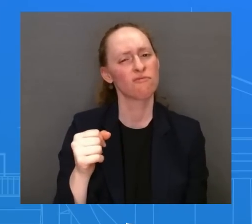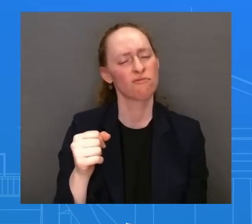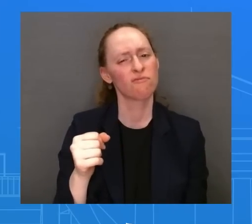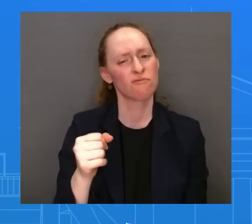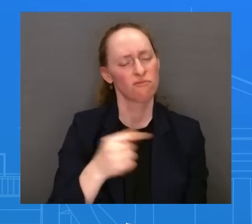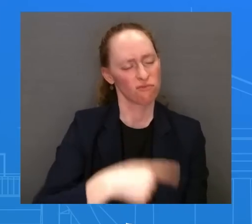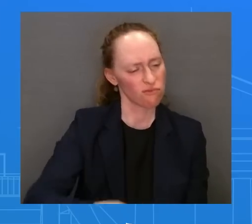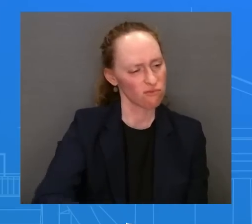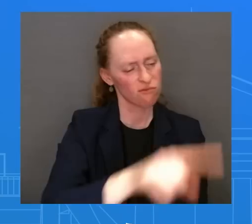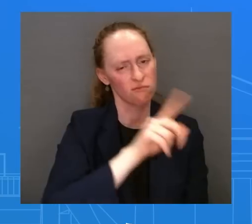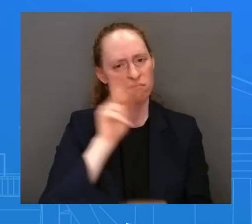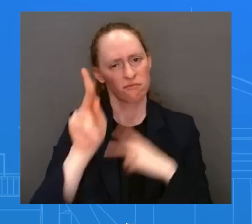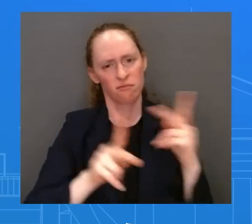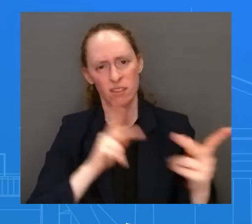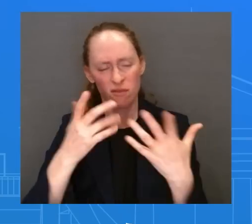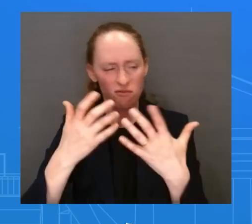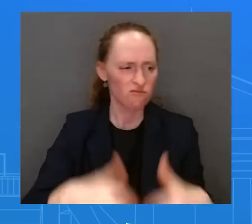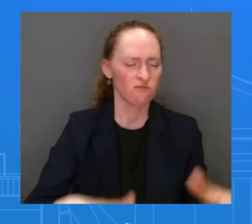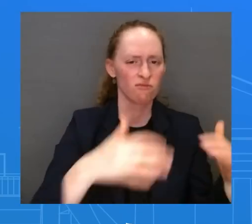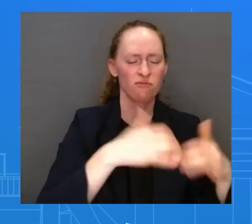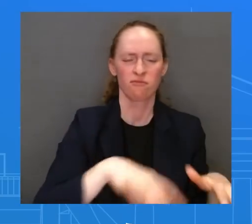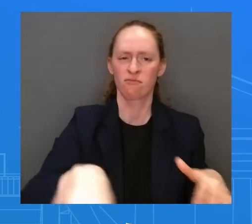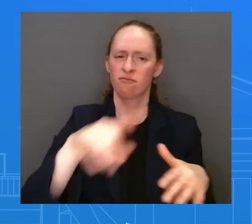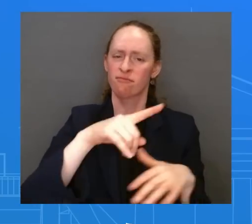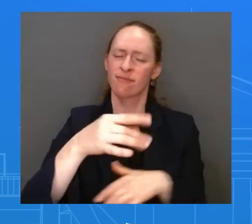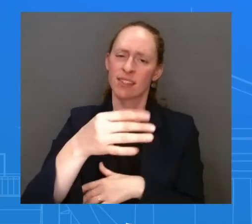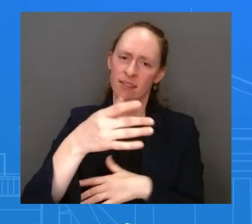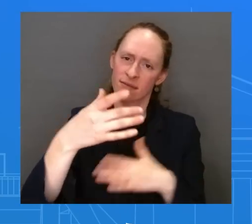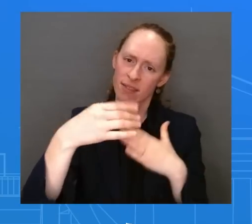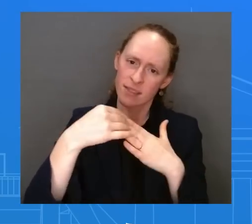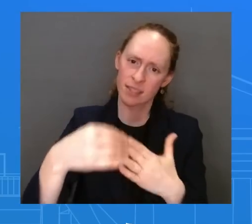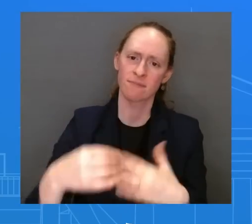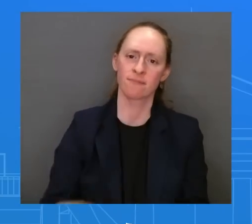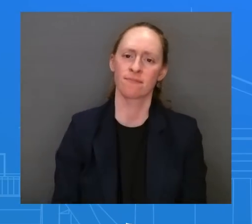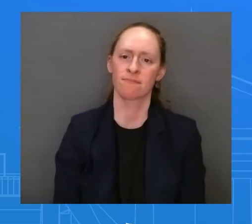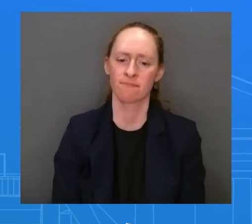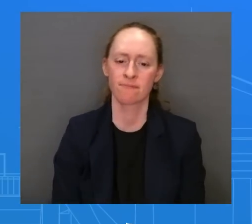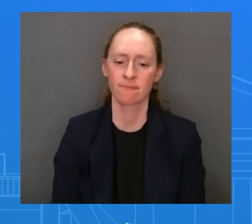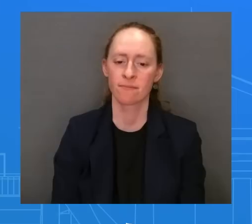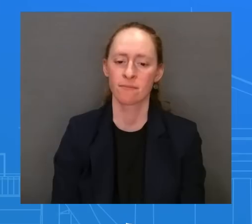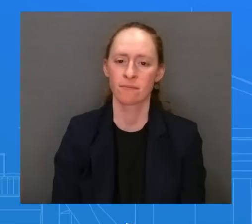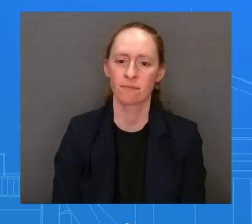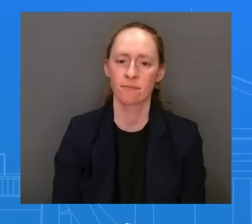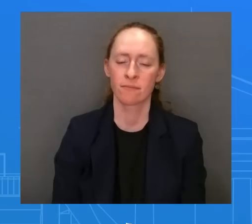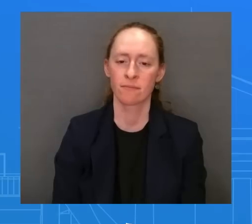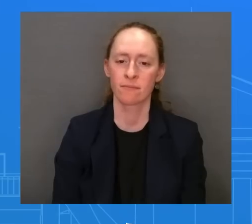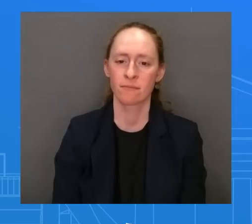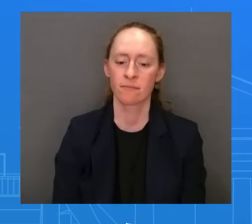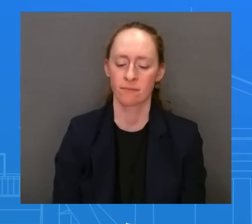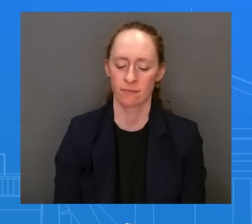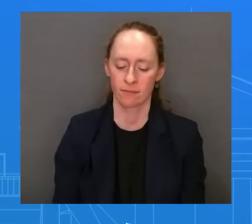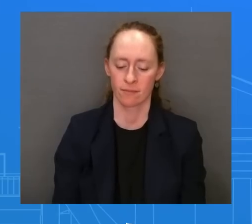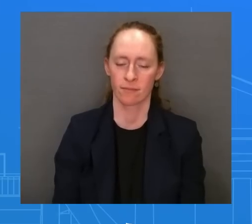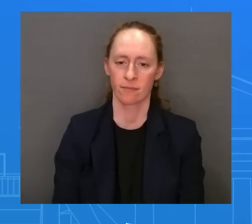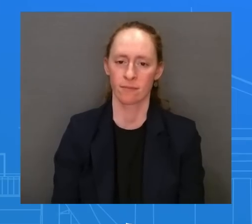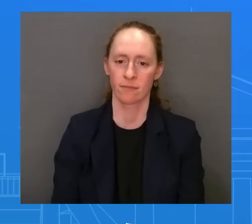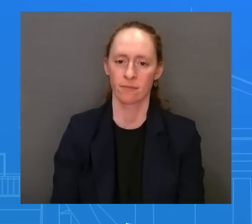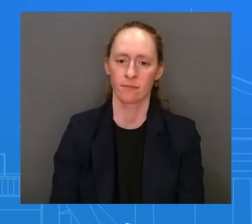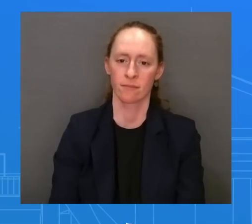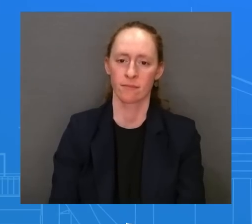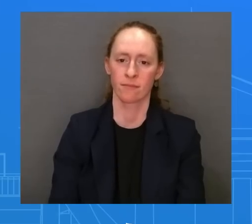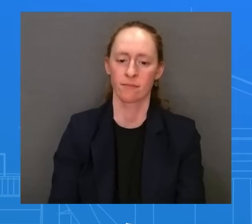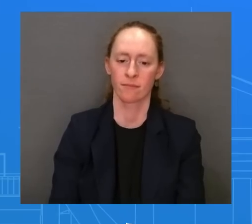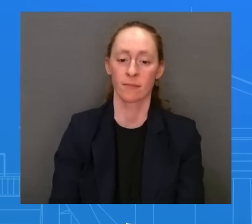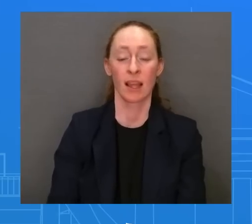as as you know as I said in my opening statement uh as painful at times as a withdrawal